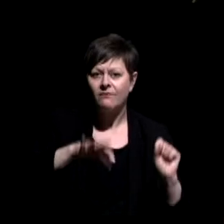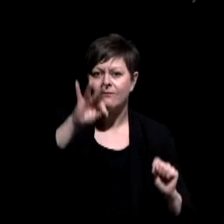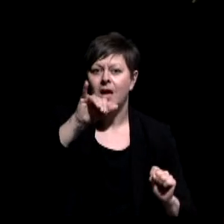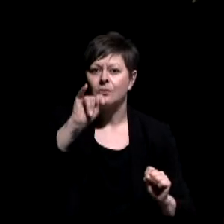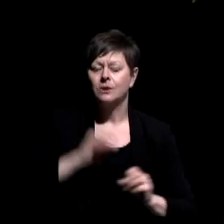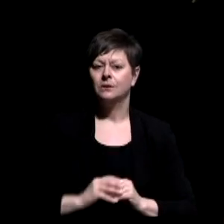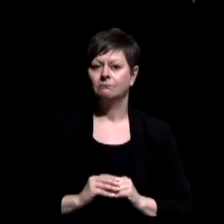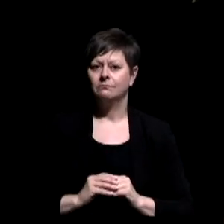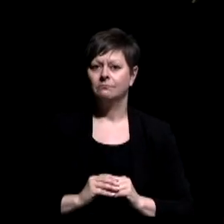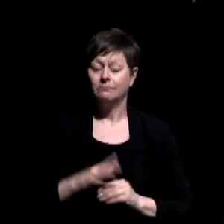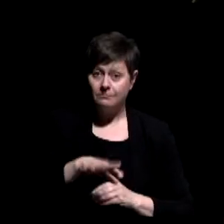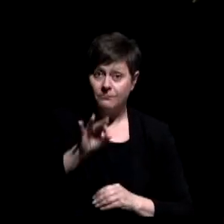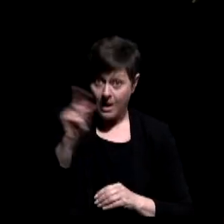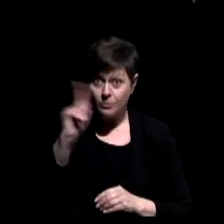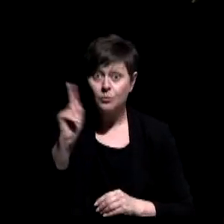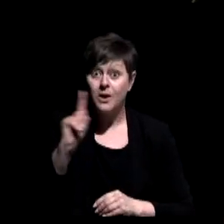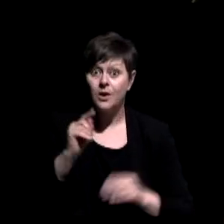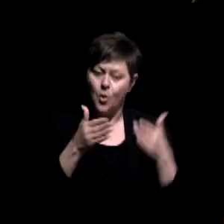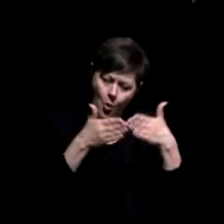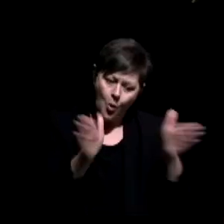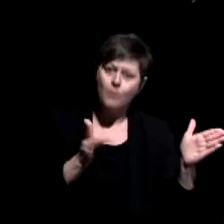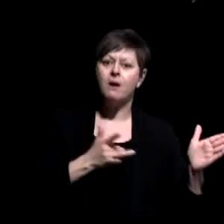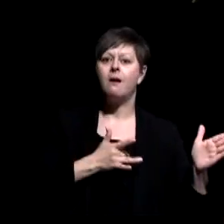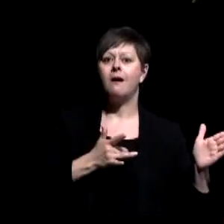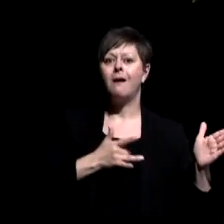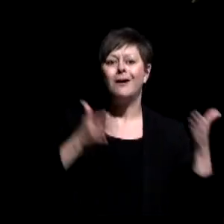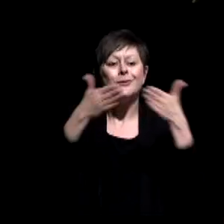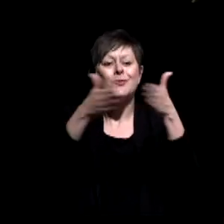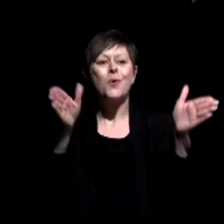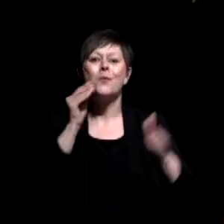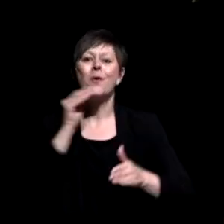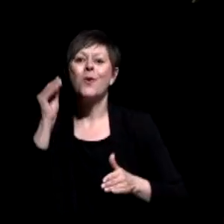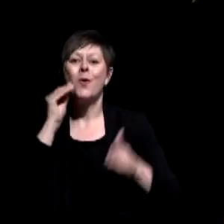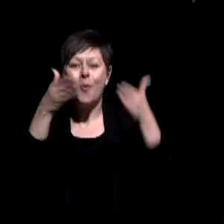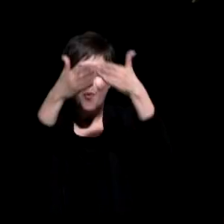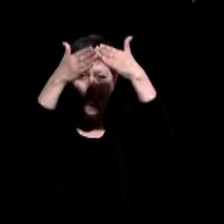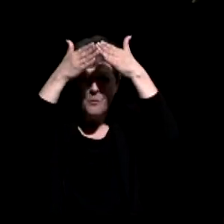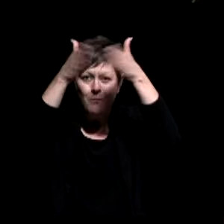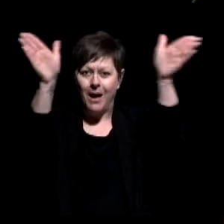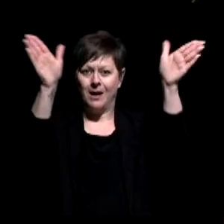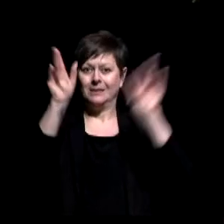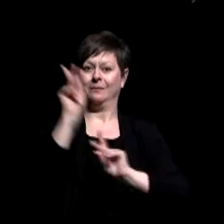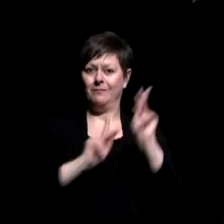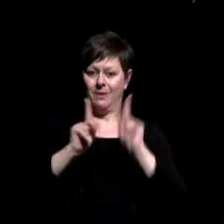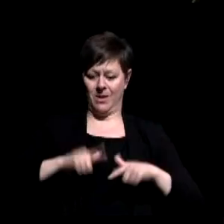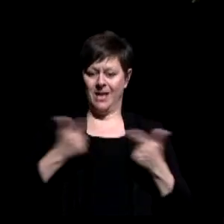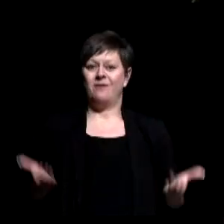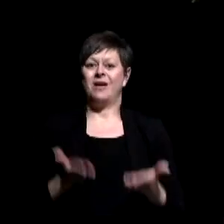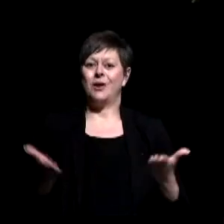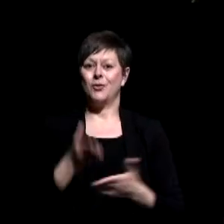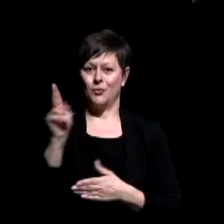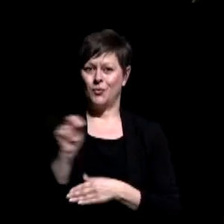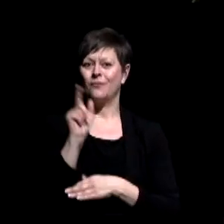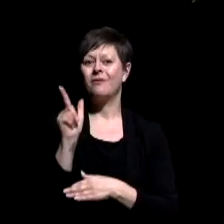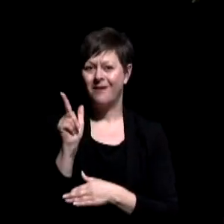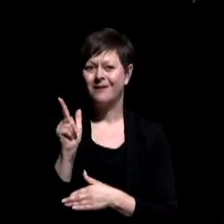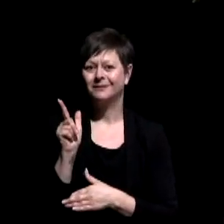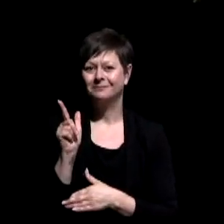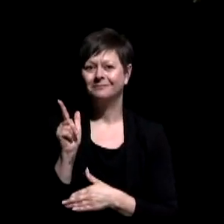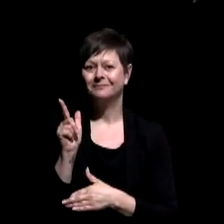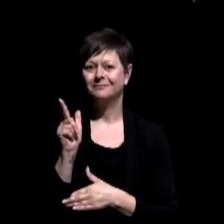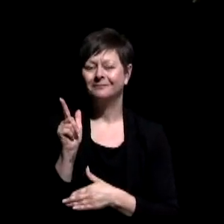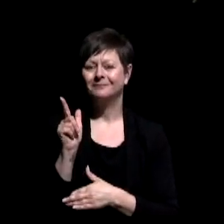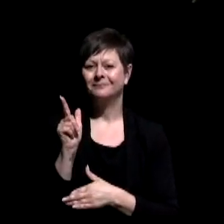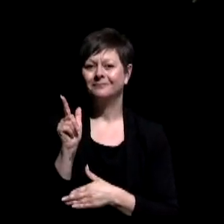open hearts, open homes, and open minds of people of Newfoundland and Labrador. Our